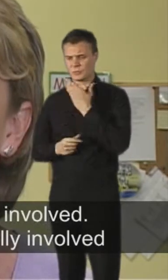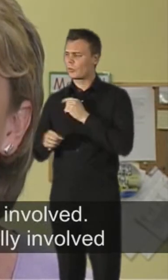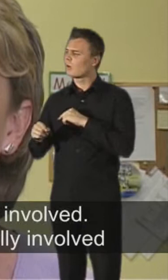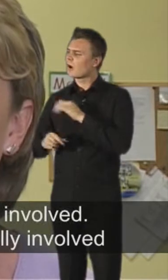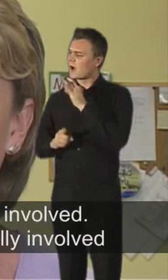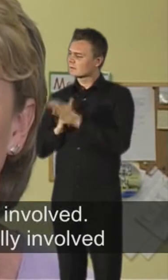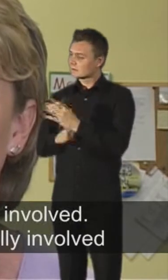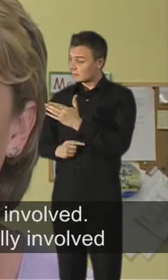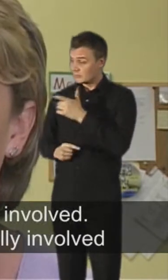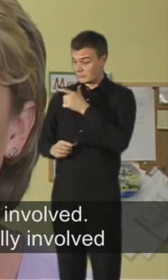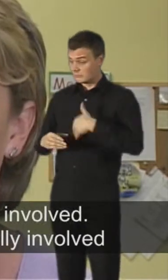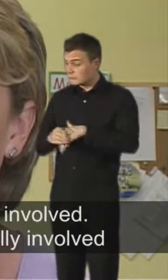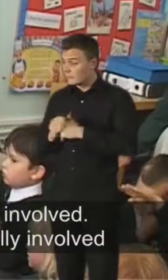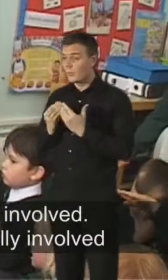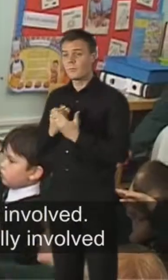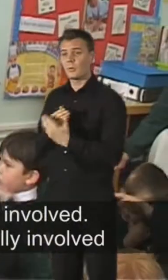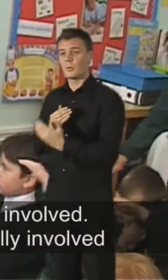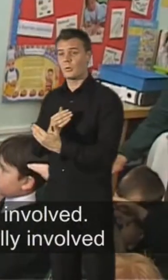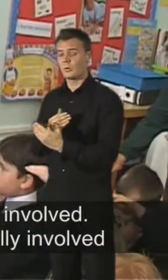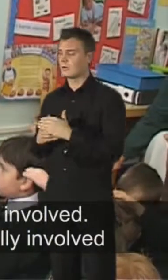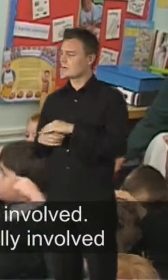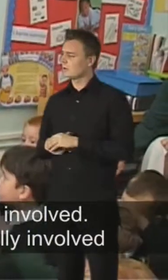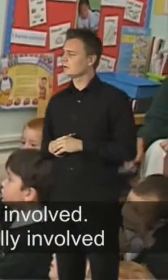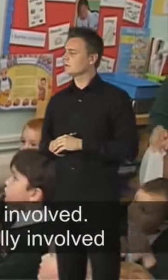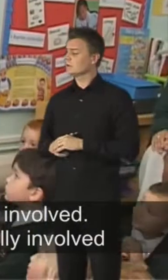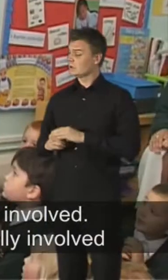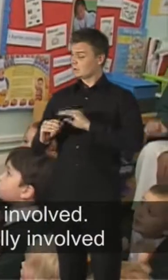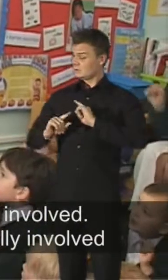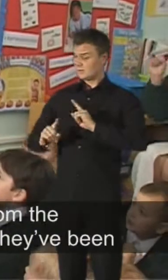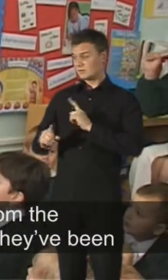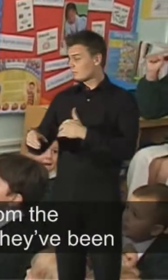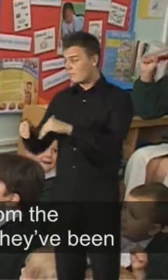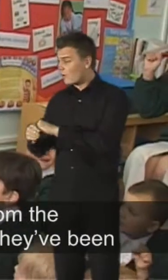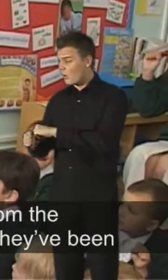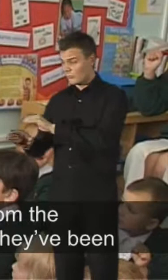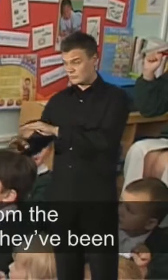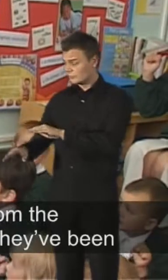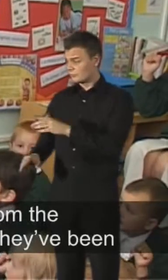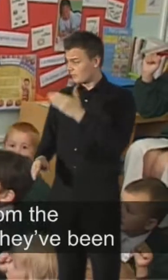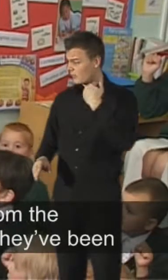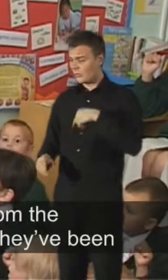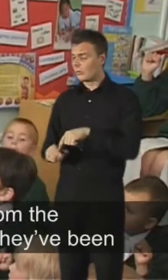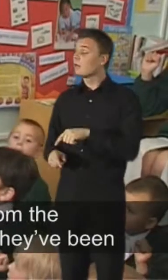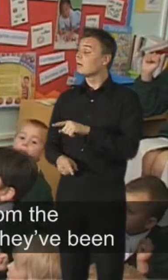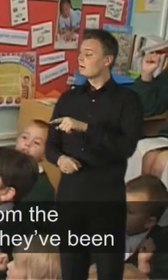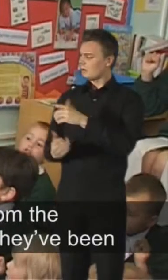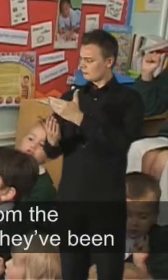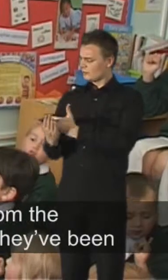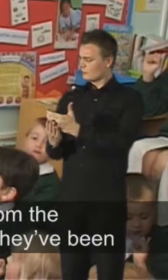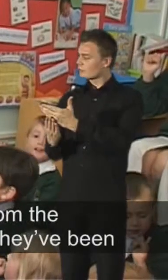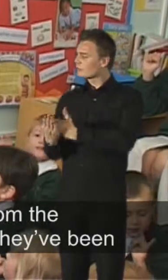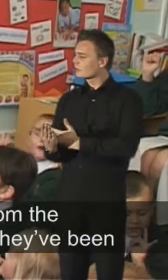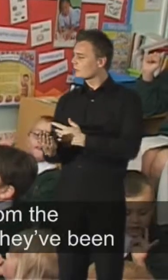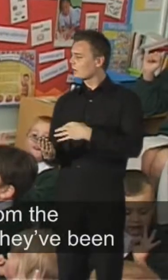asking if they can be further involved. Even teachers who are not specifically involved with children, they have benefited from the resources of both